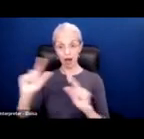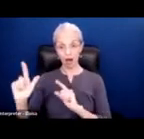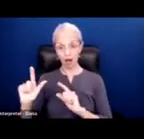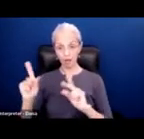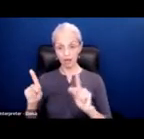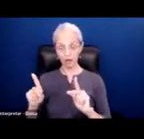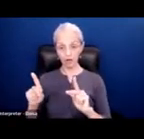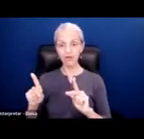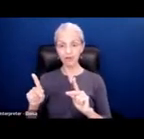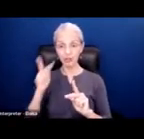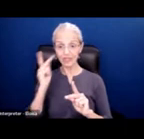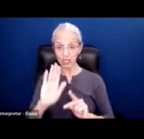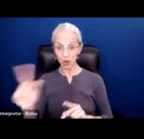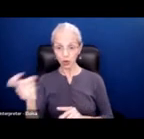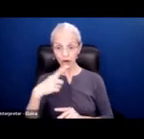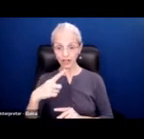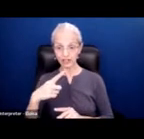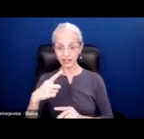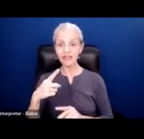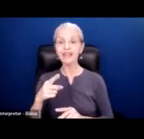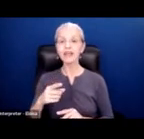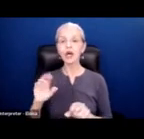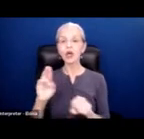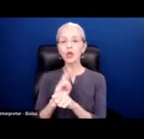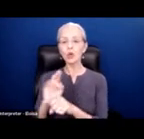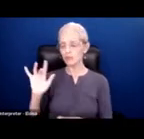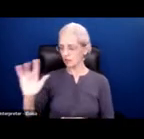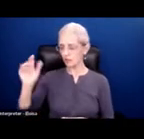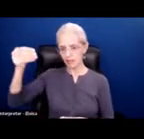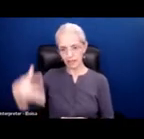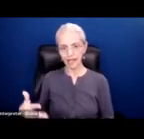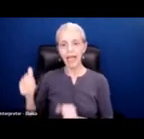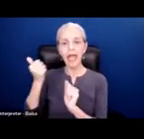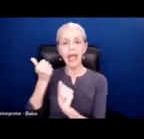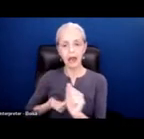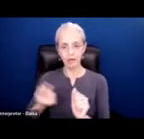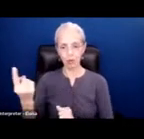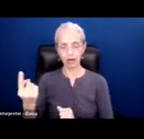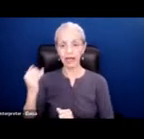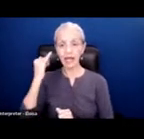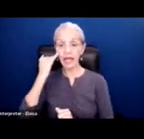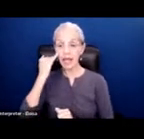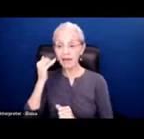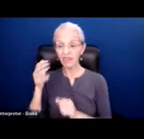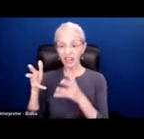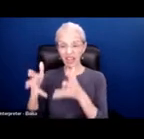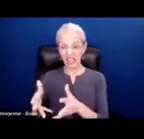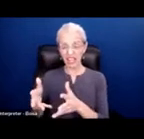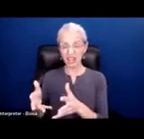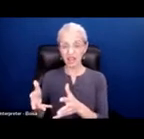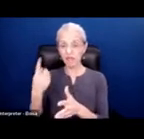to select everyone in the drop-down menu. If you leave it as is, it will just go to myself and the hosts and